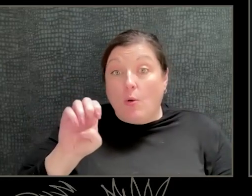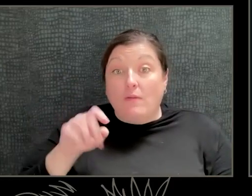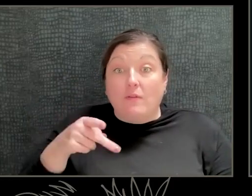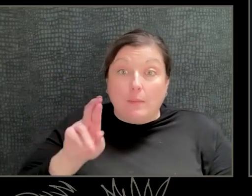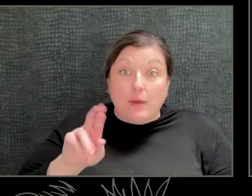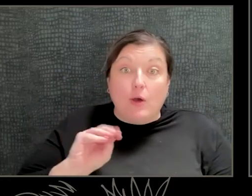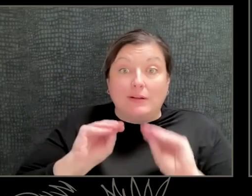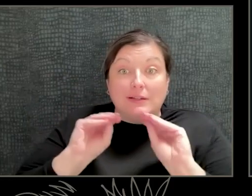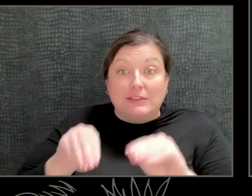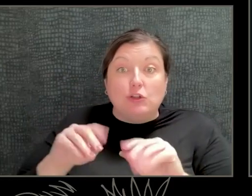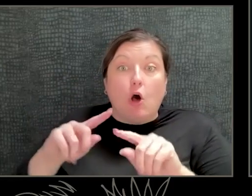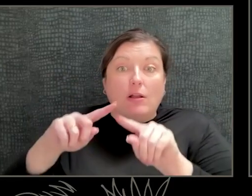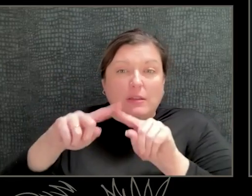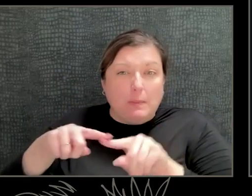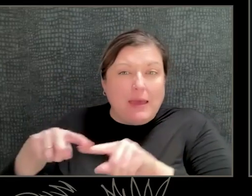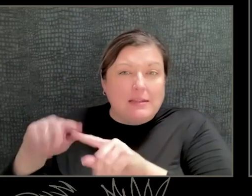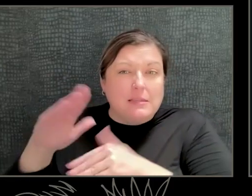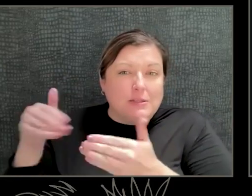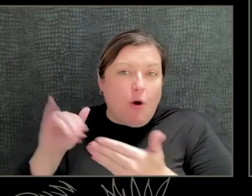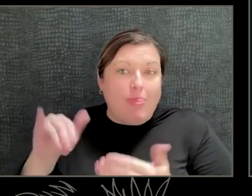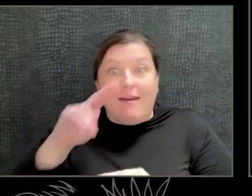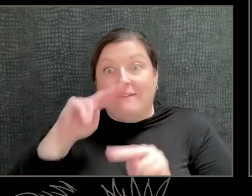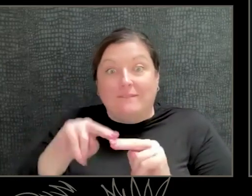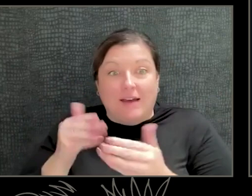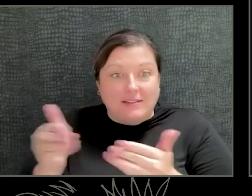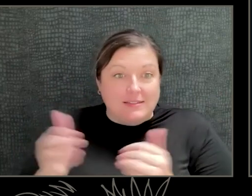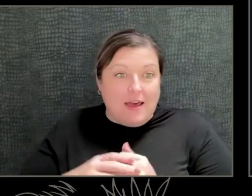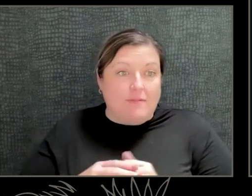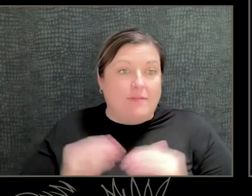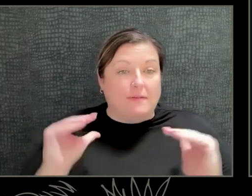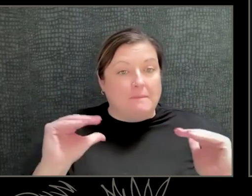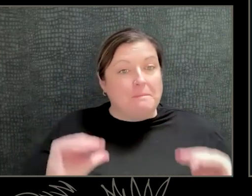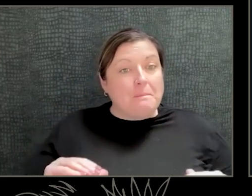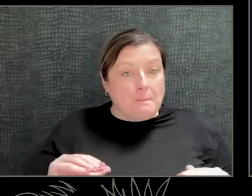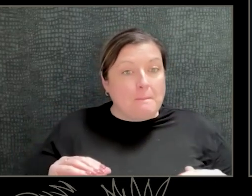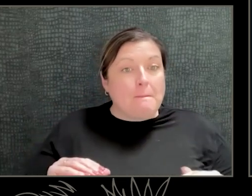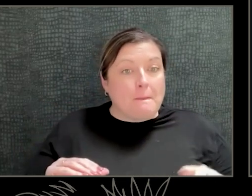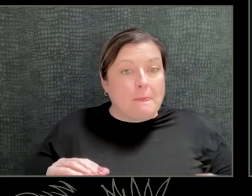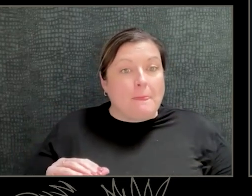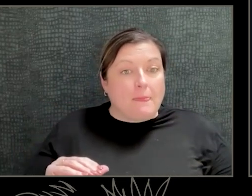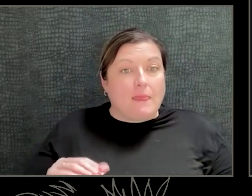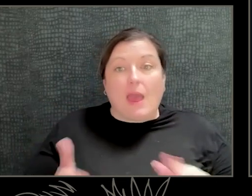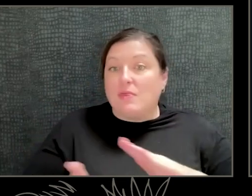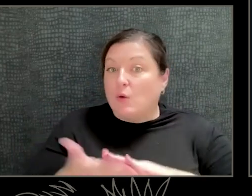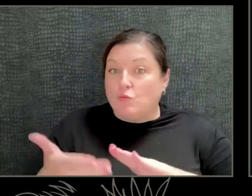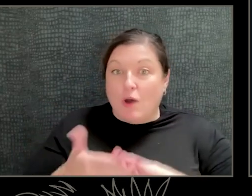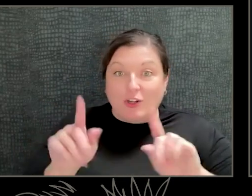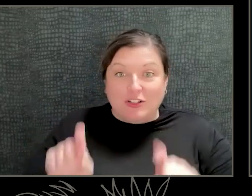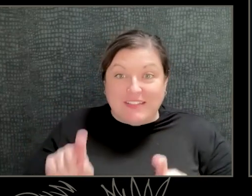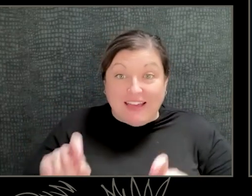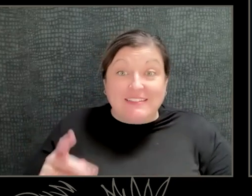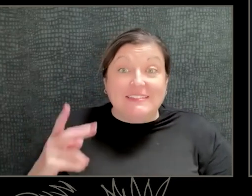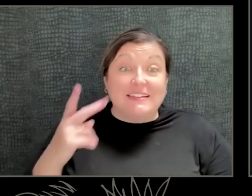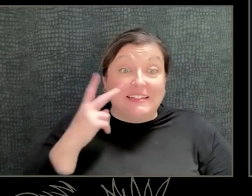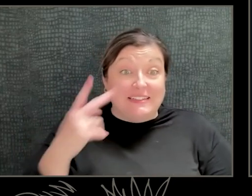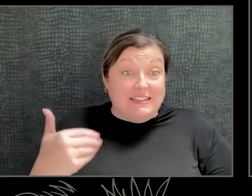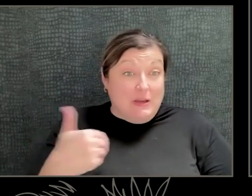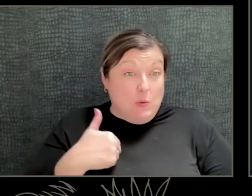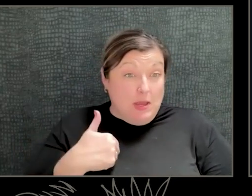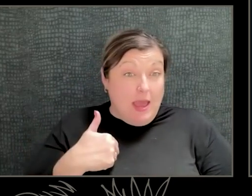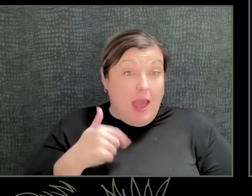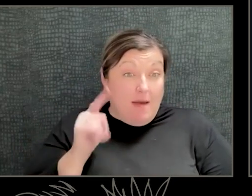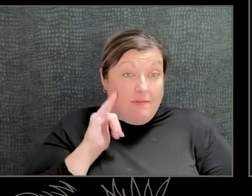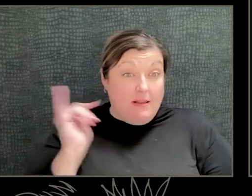install dependencies, all of that fun stuff. And then we just run our tests. And we see that here we have like